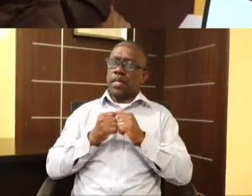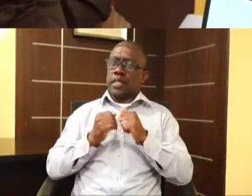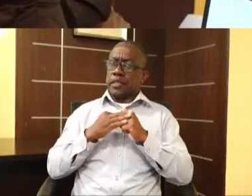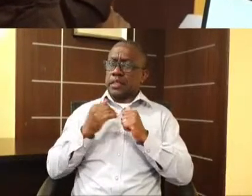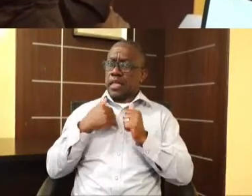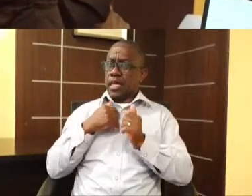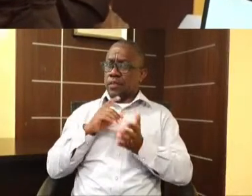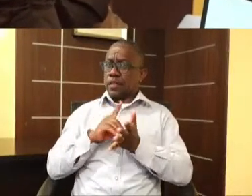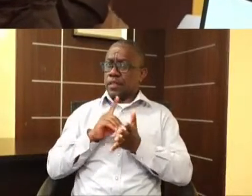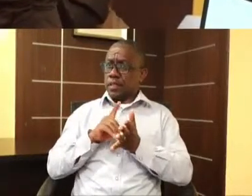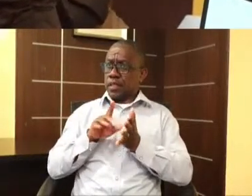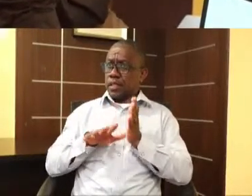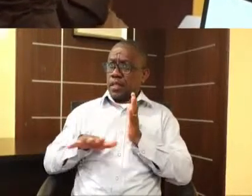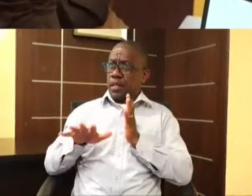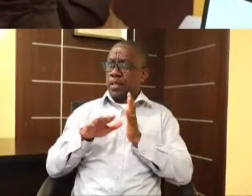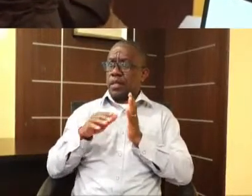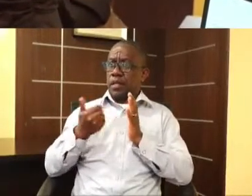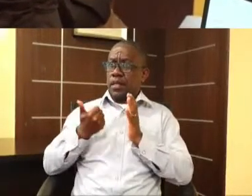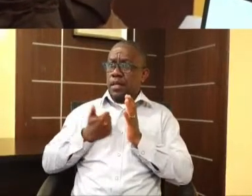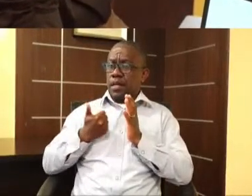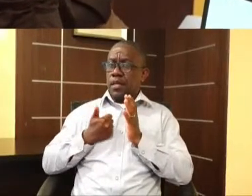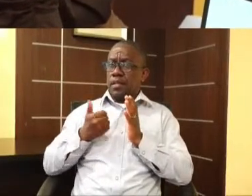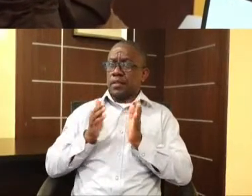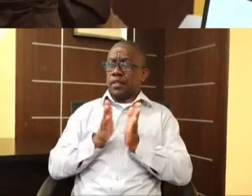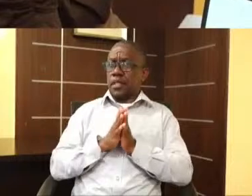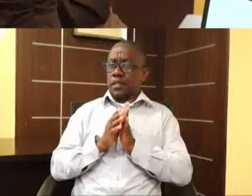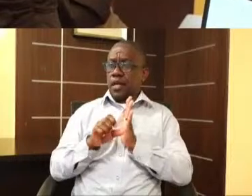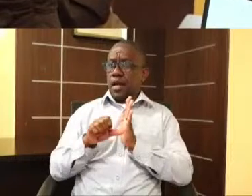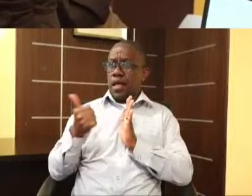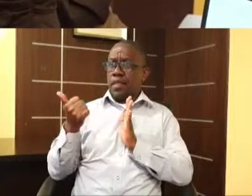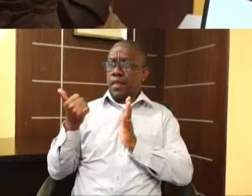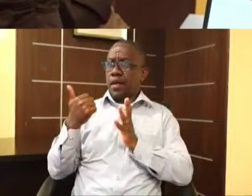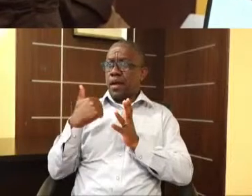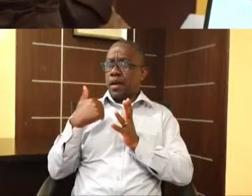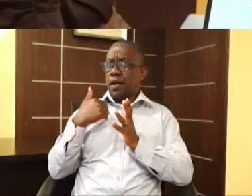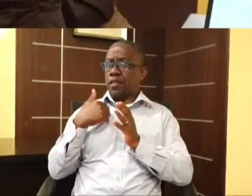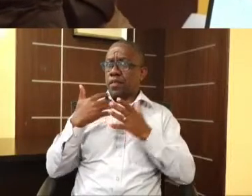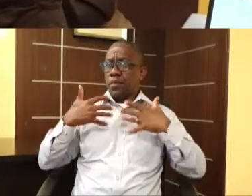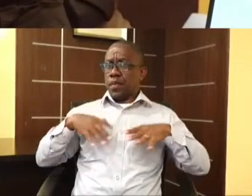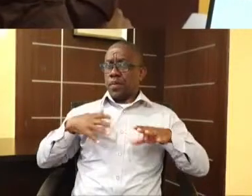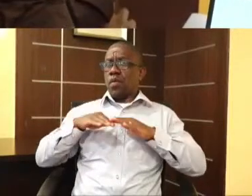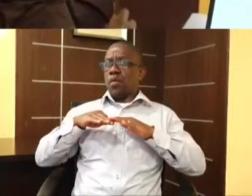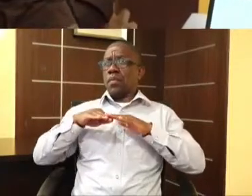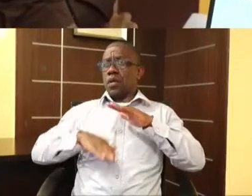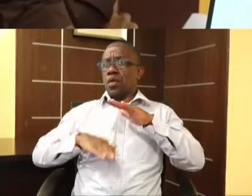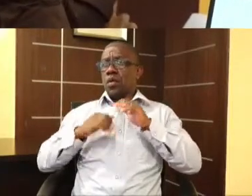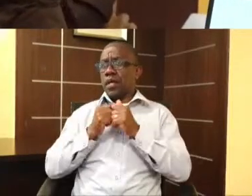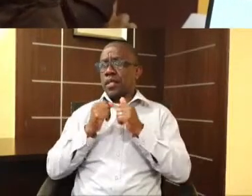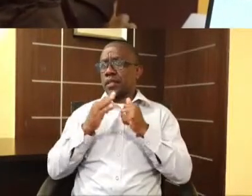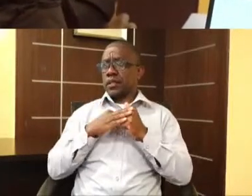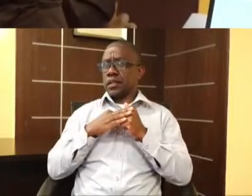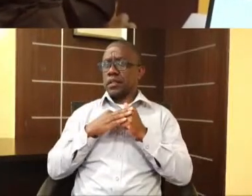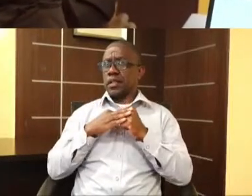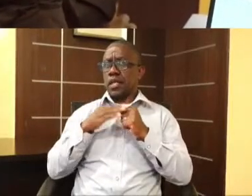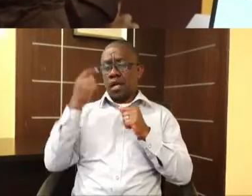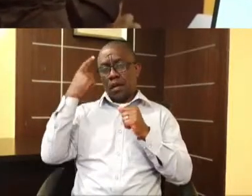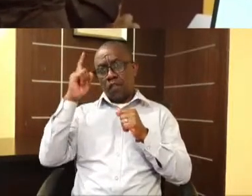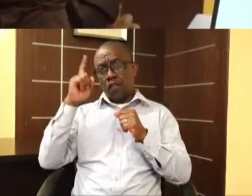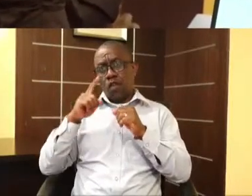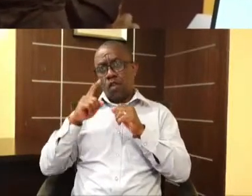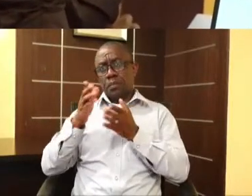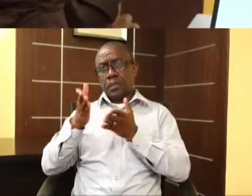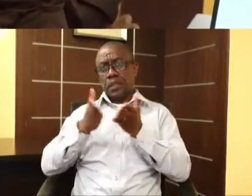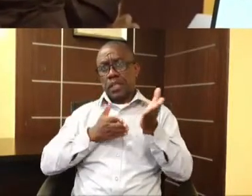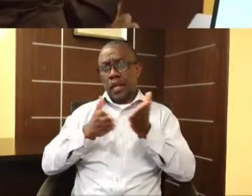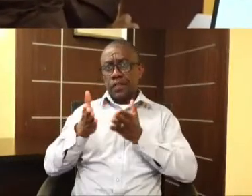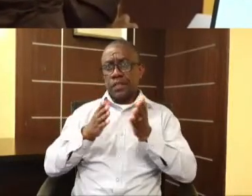of girls or even under people under the age of 18 Mhm. requesting for these services, and how do you go